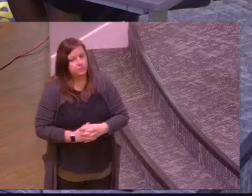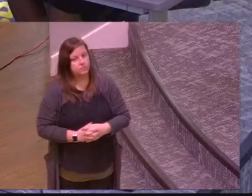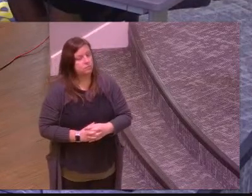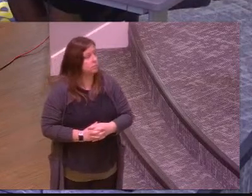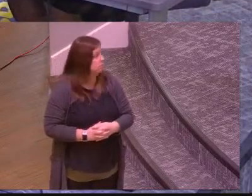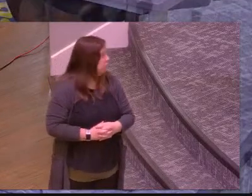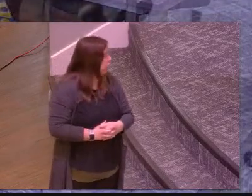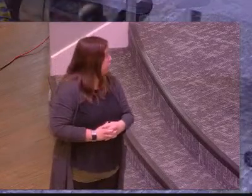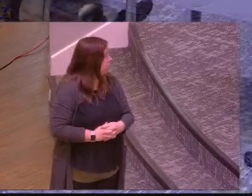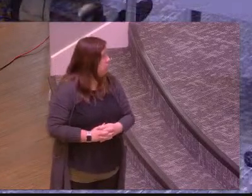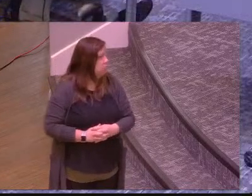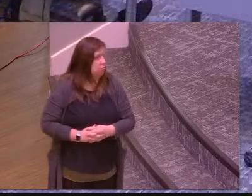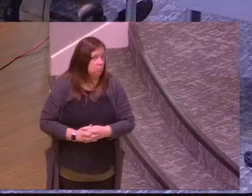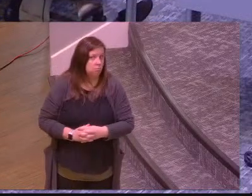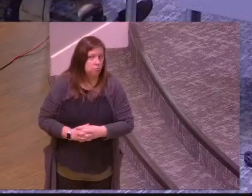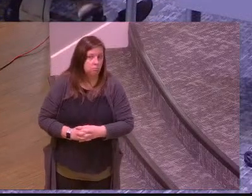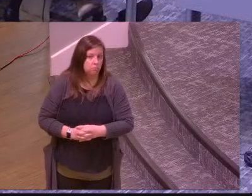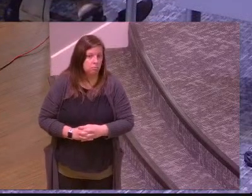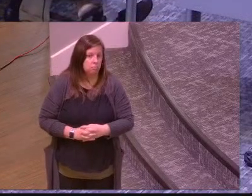Okay.